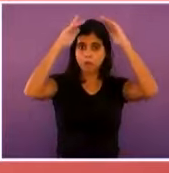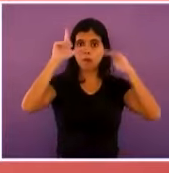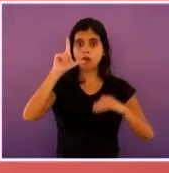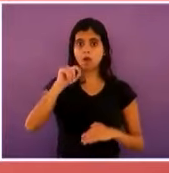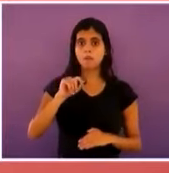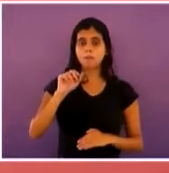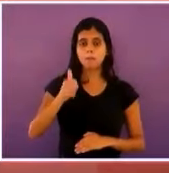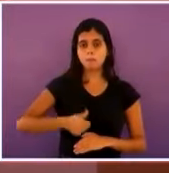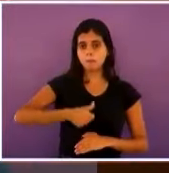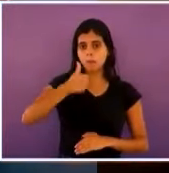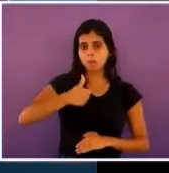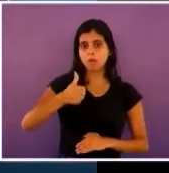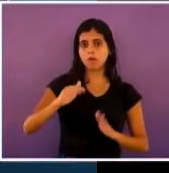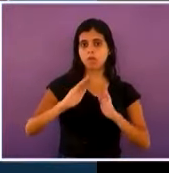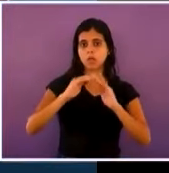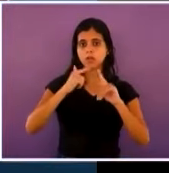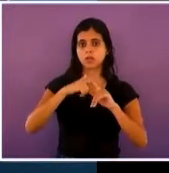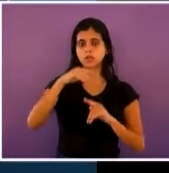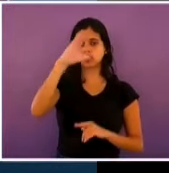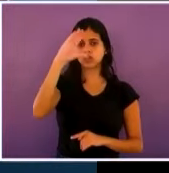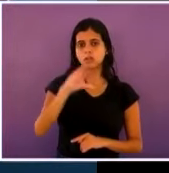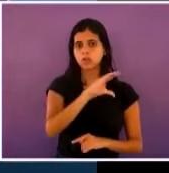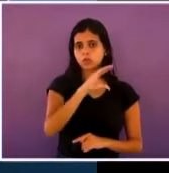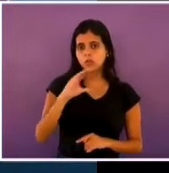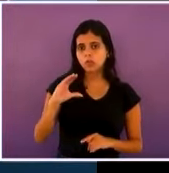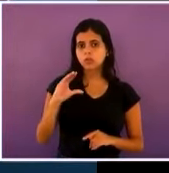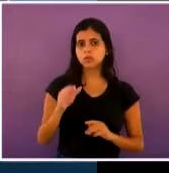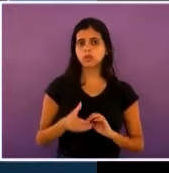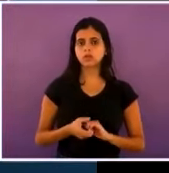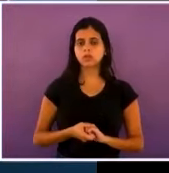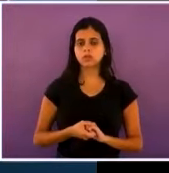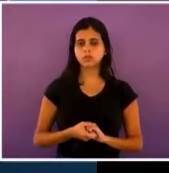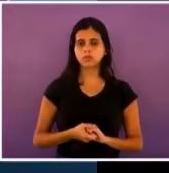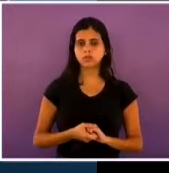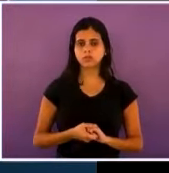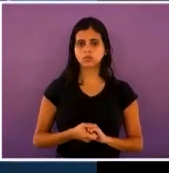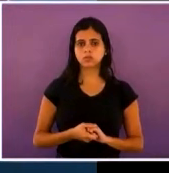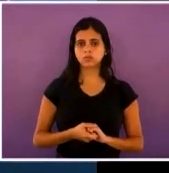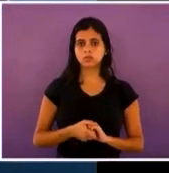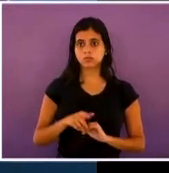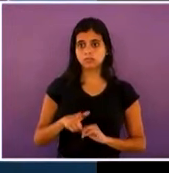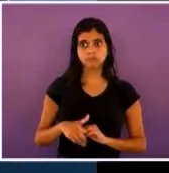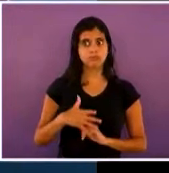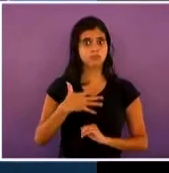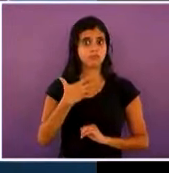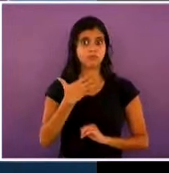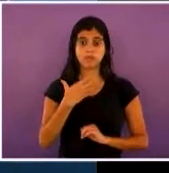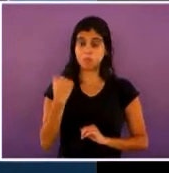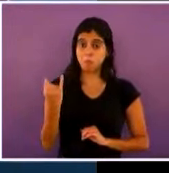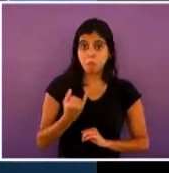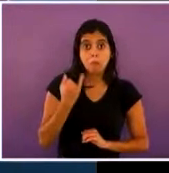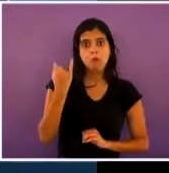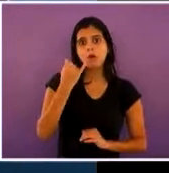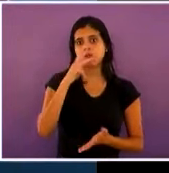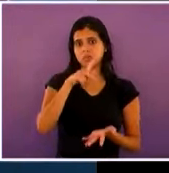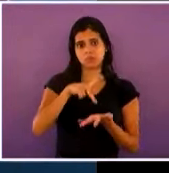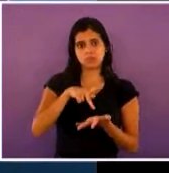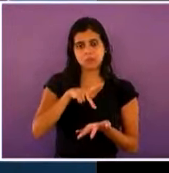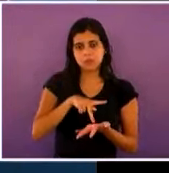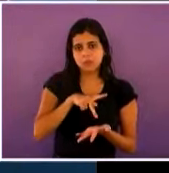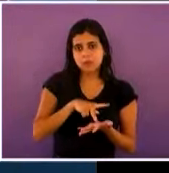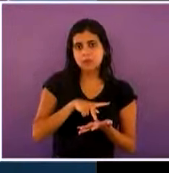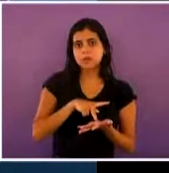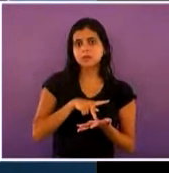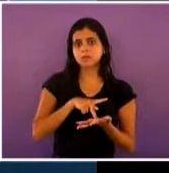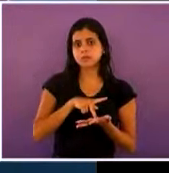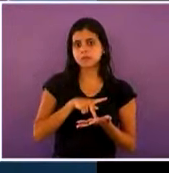jesuíta na história da Igreja Católica Romana. And this is very, very important. Isso é muito, muito importante. In order to